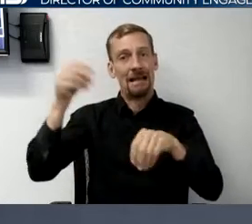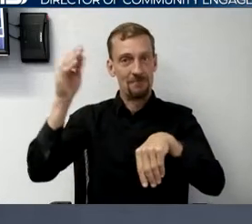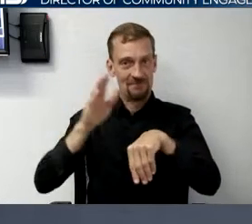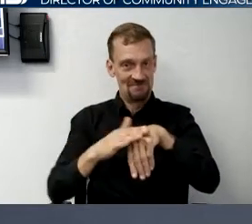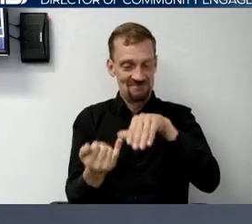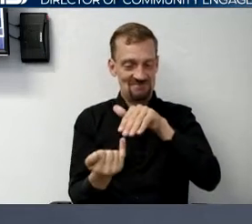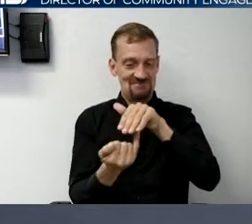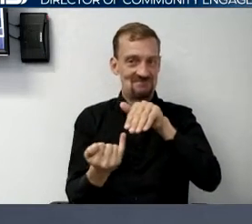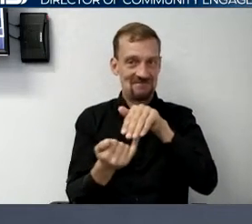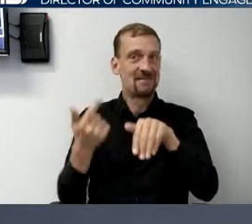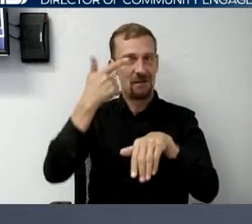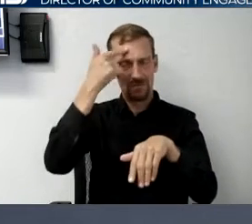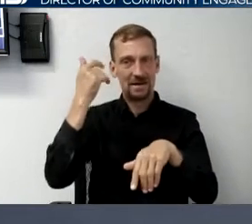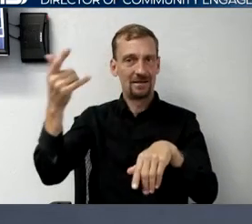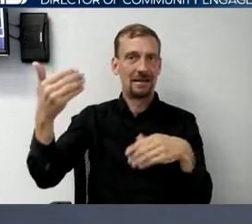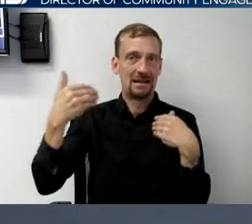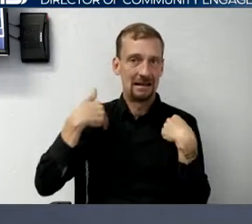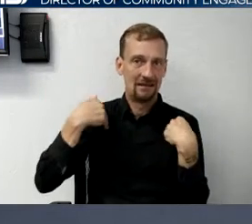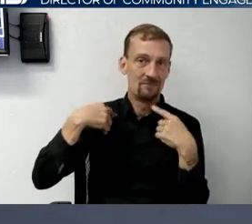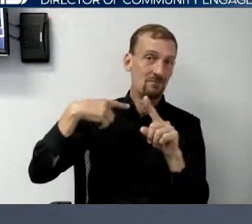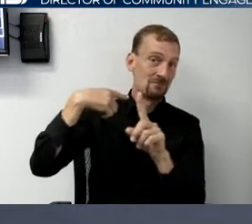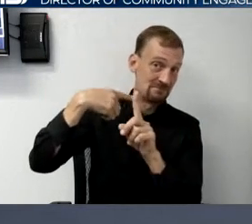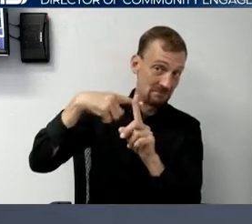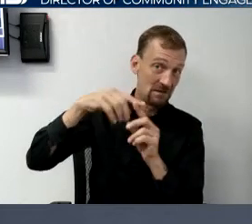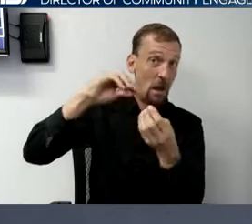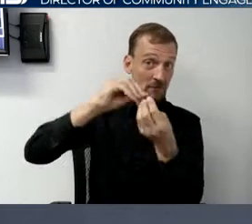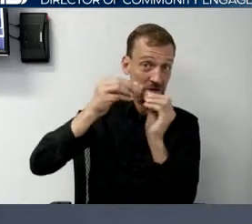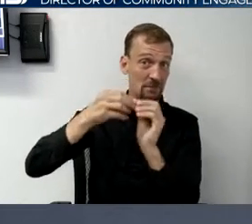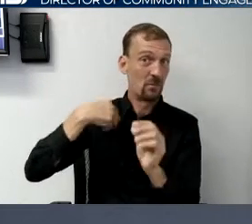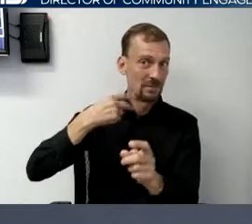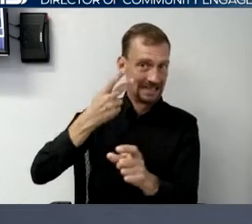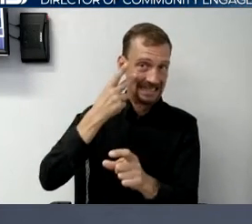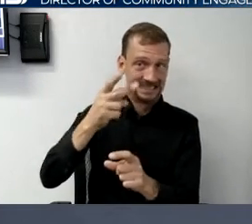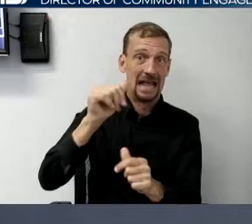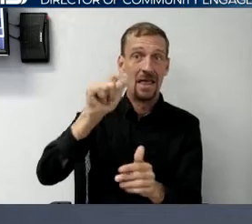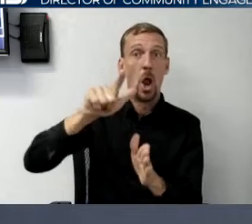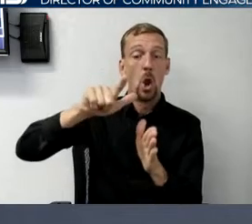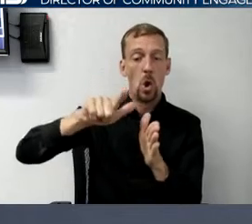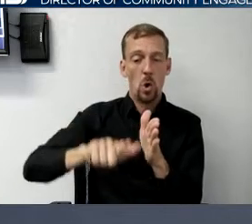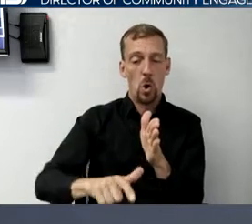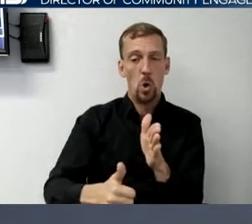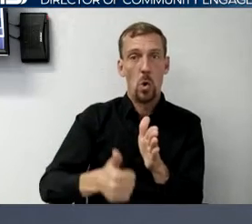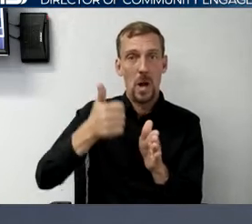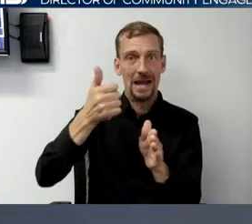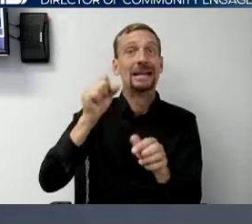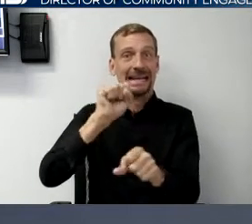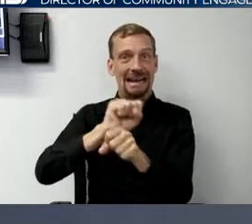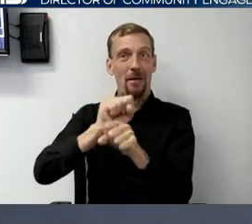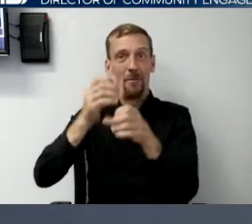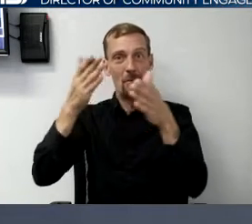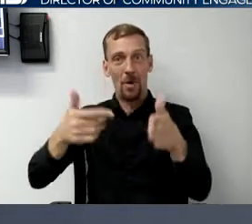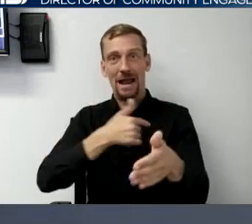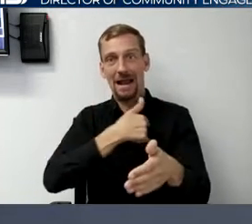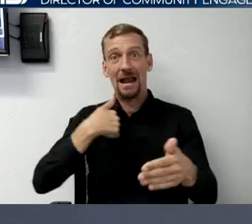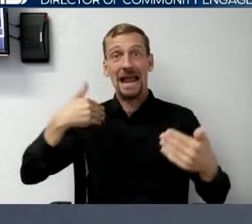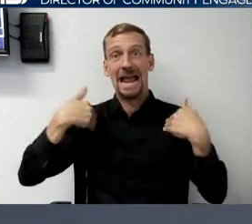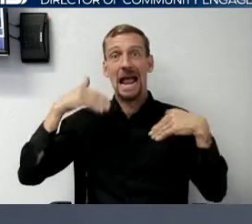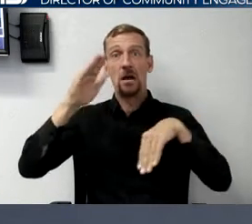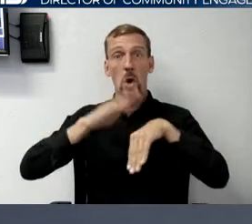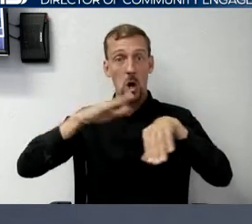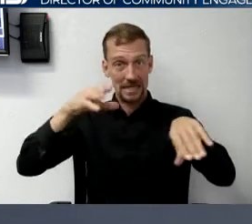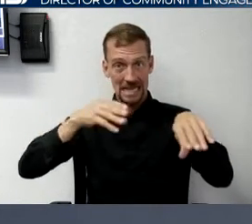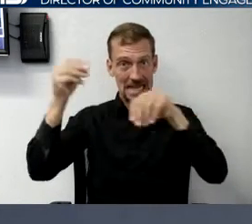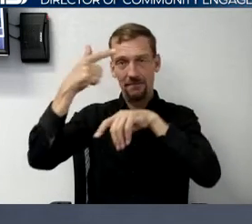Again, another positive number that we're seeing. That's the lowest number of employees that we've had out on leave